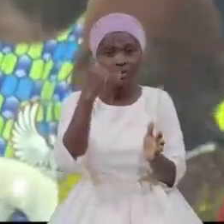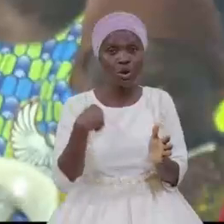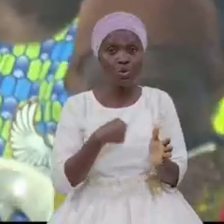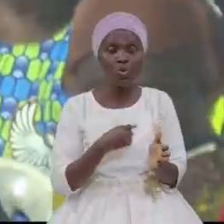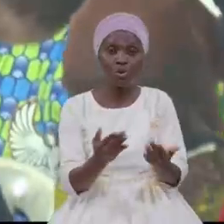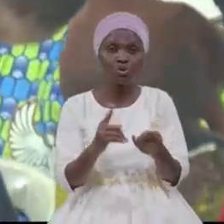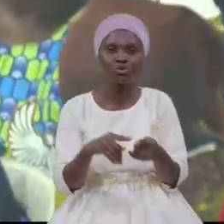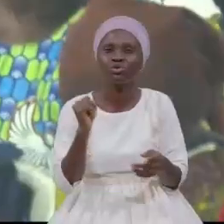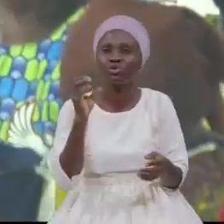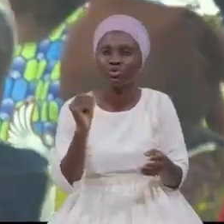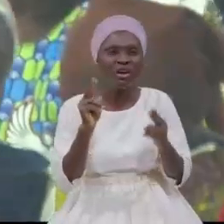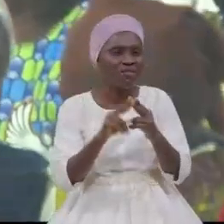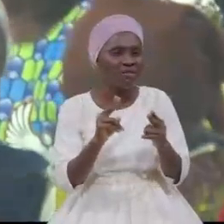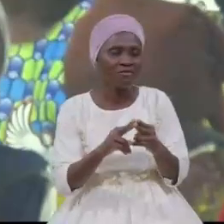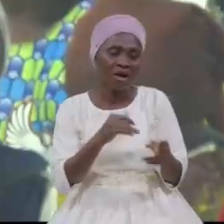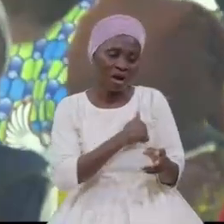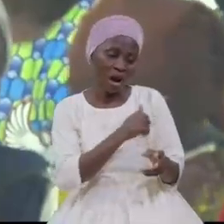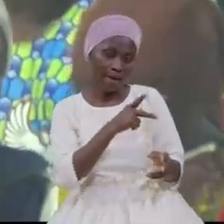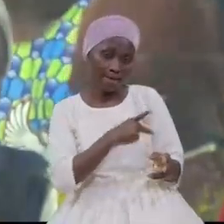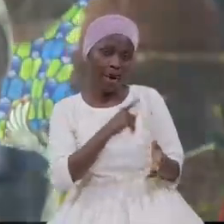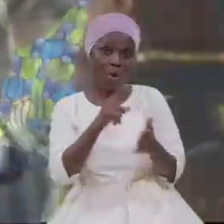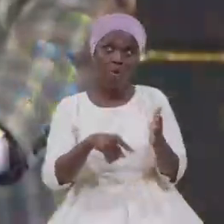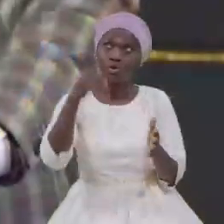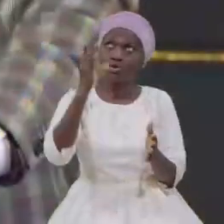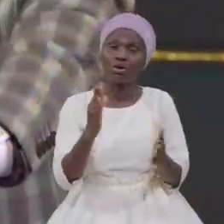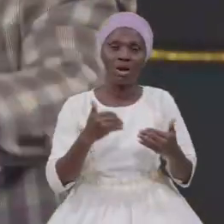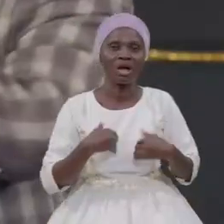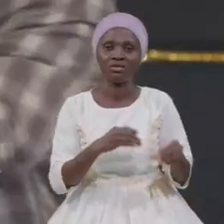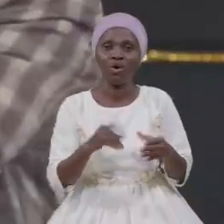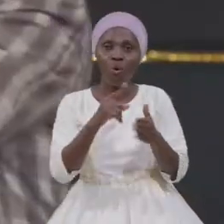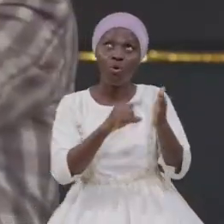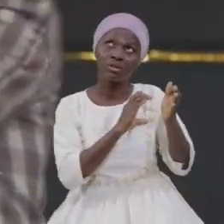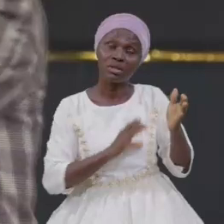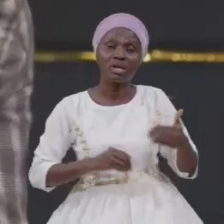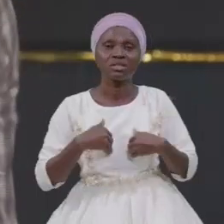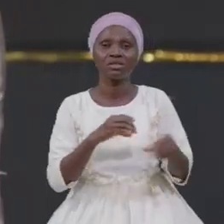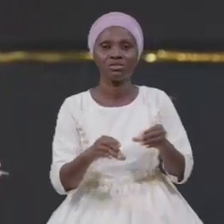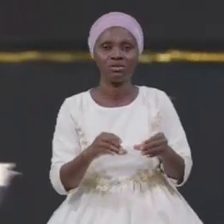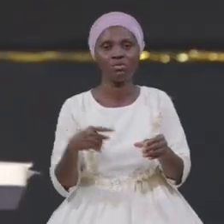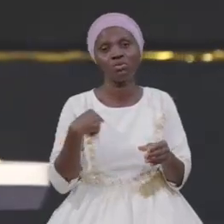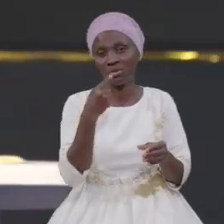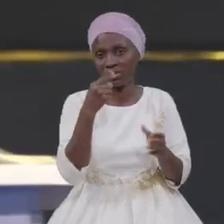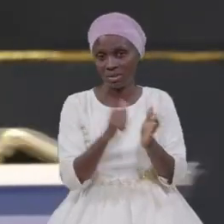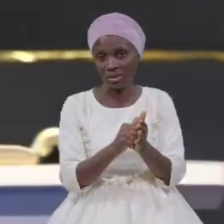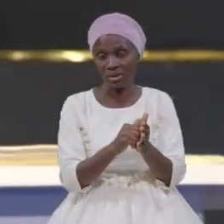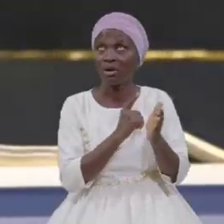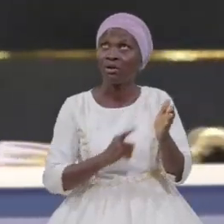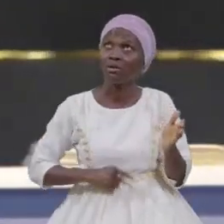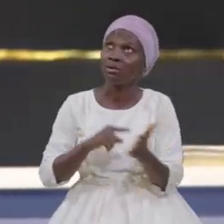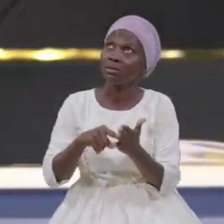God has done, what Christ has done. And say, Lord, their salvation, precious,